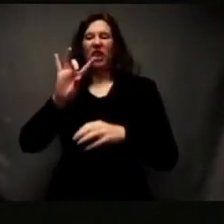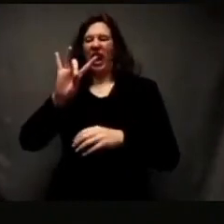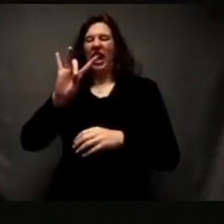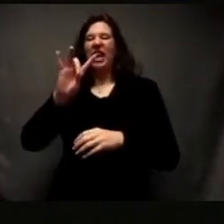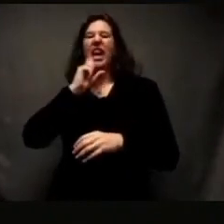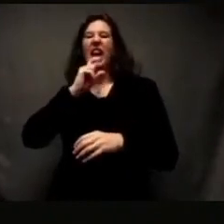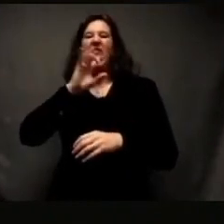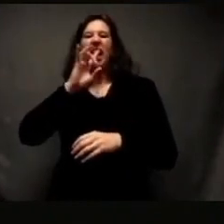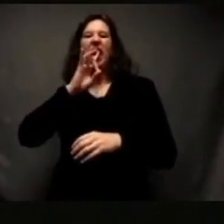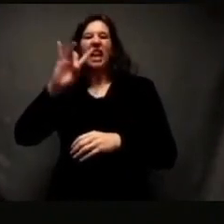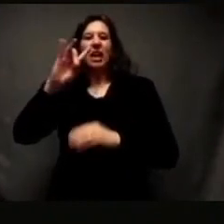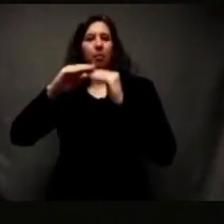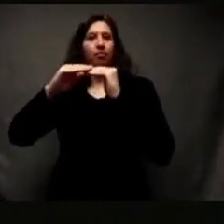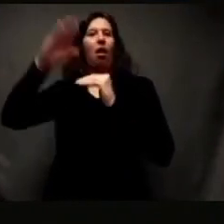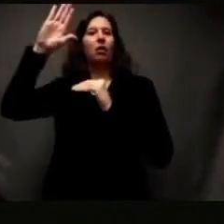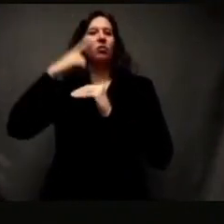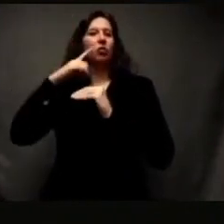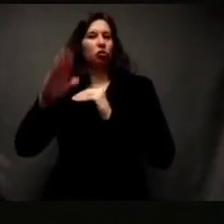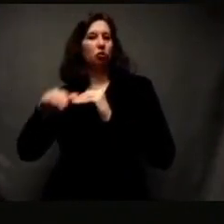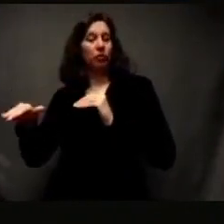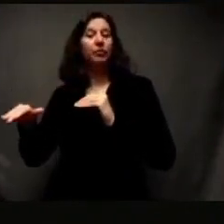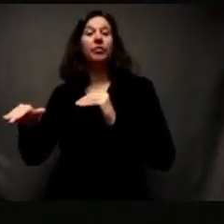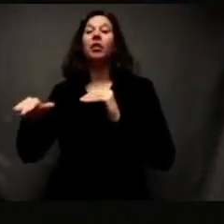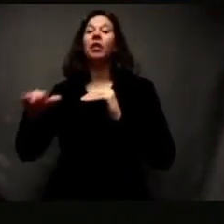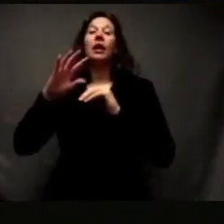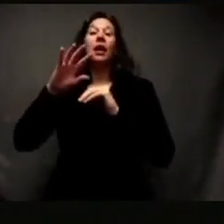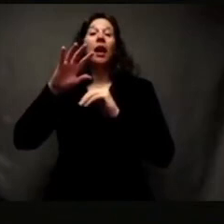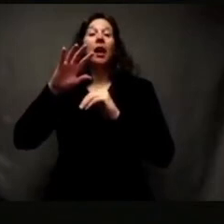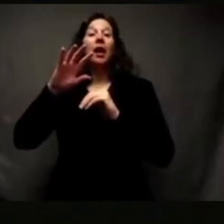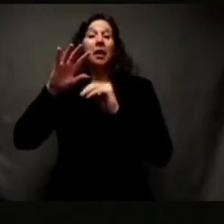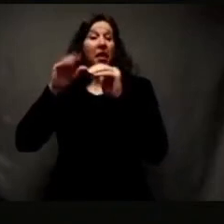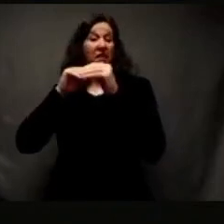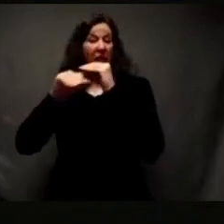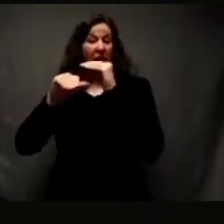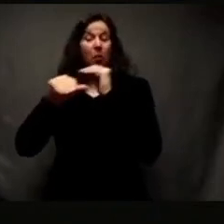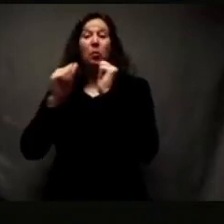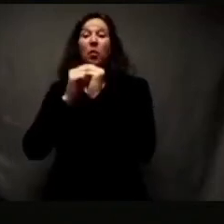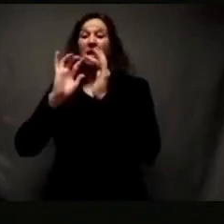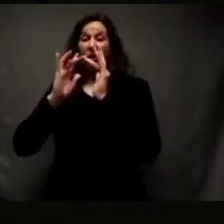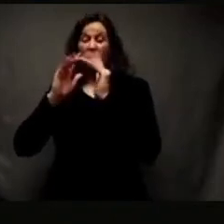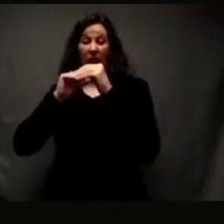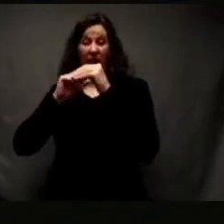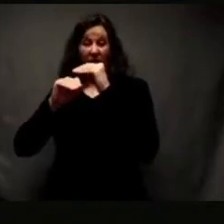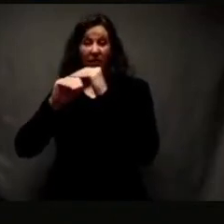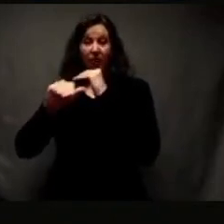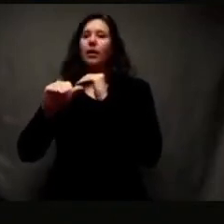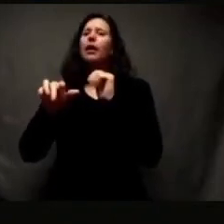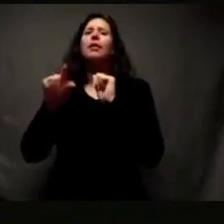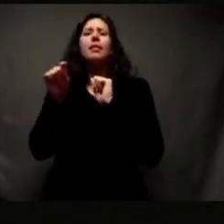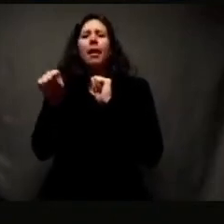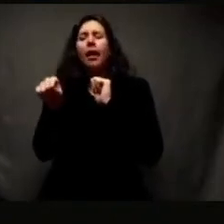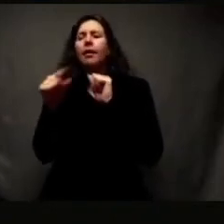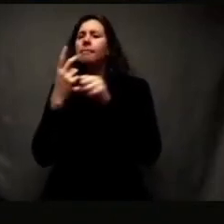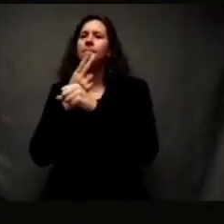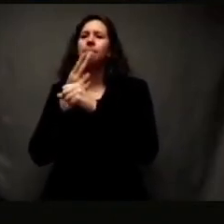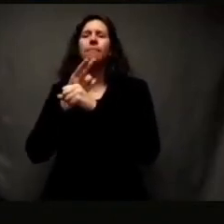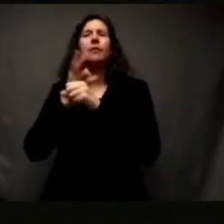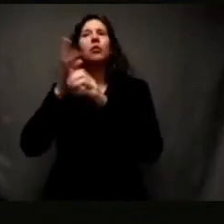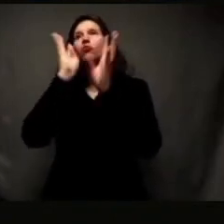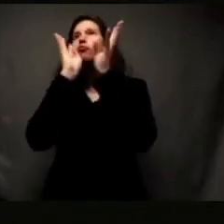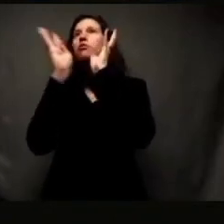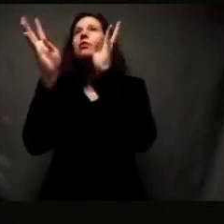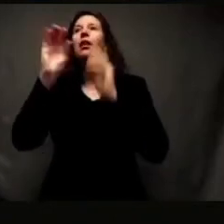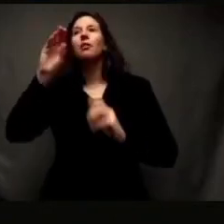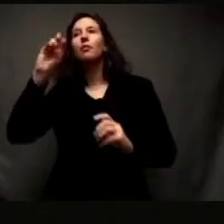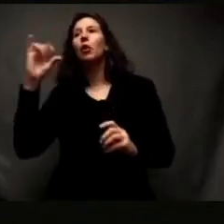can be used on any device with internet access, and it's really a way to facilitate and promote creative coding and